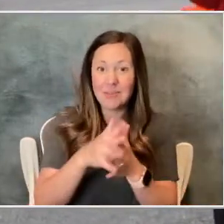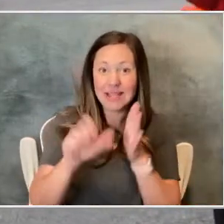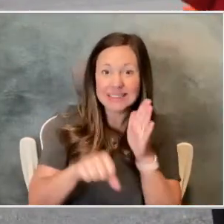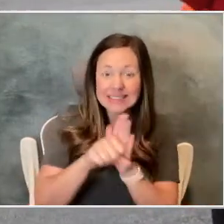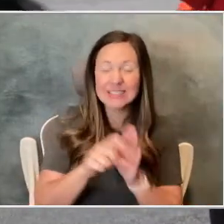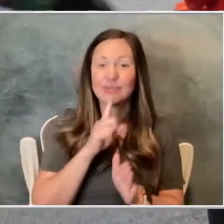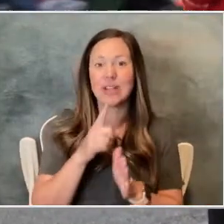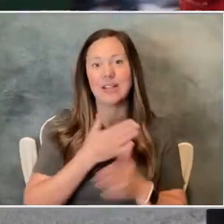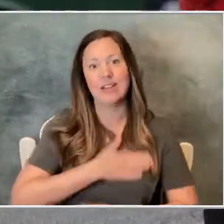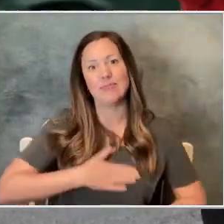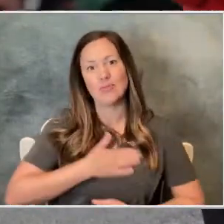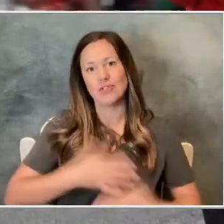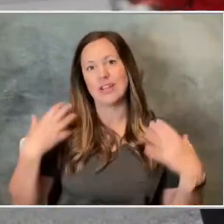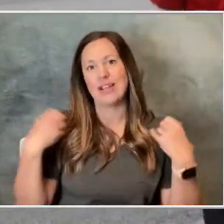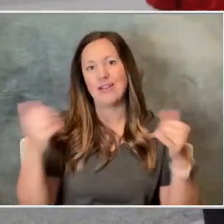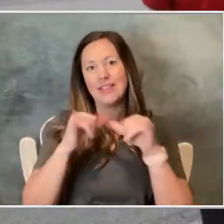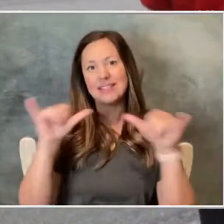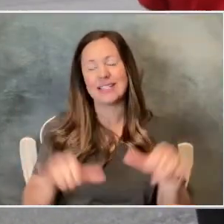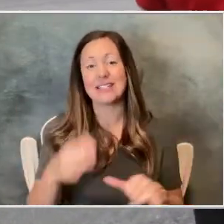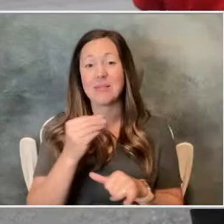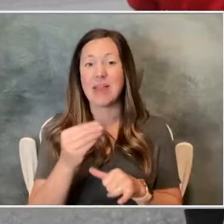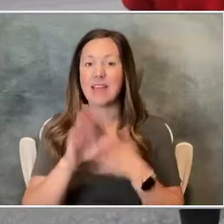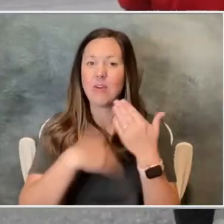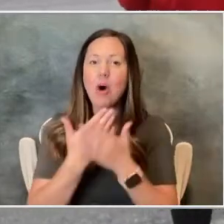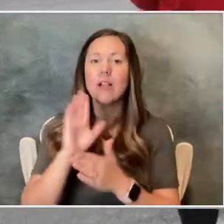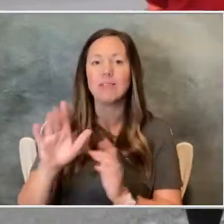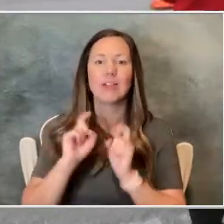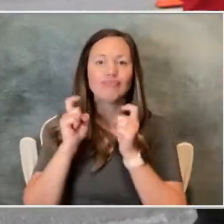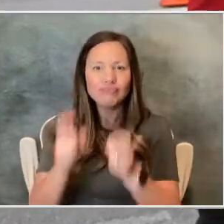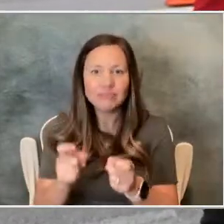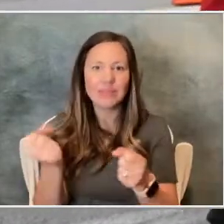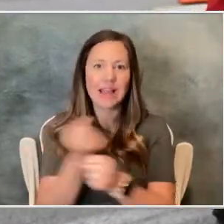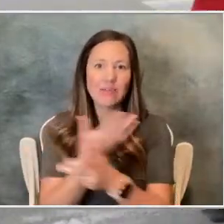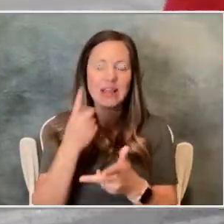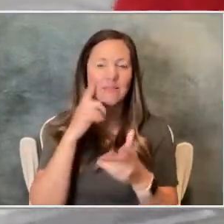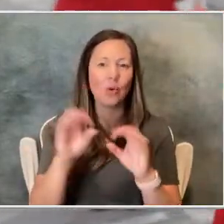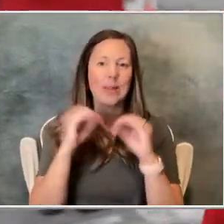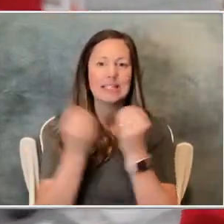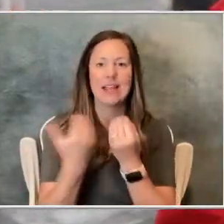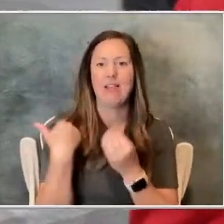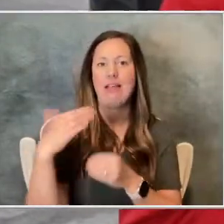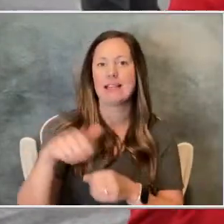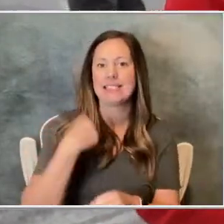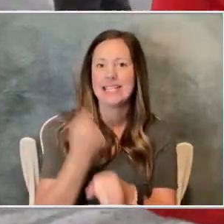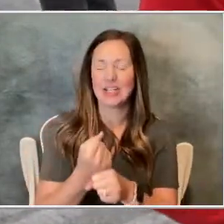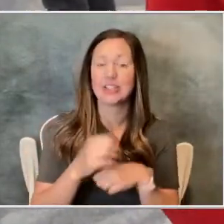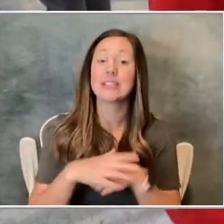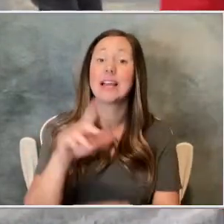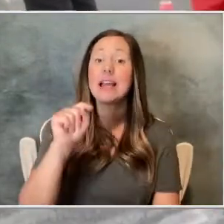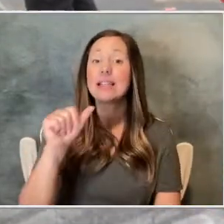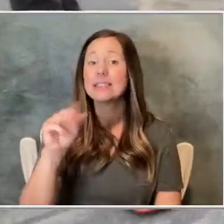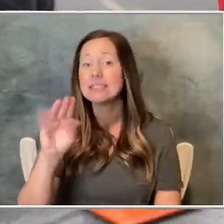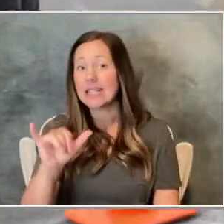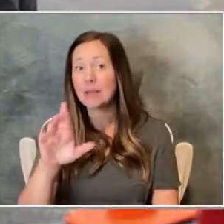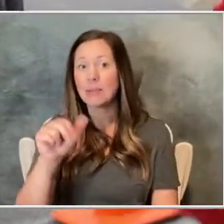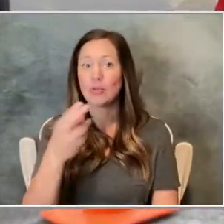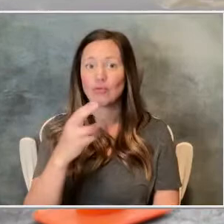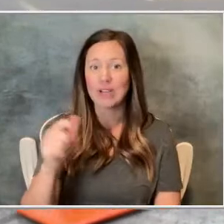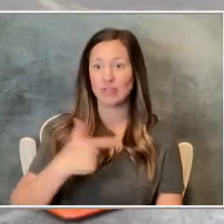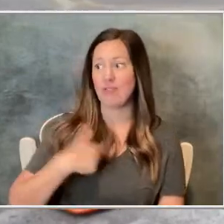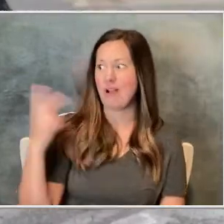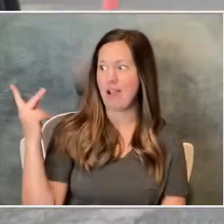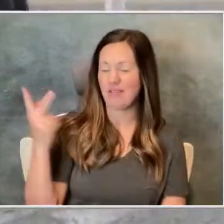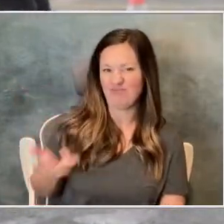the health system and their many contributions to the organization over the last 10 years. Tammy and Rachel and I, we were just talking about what